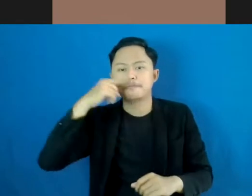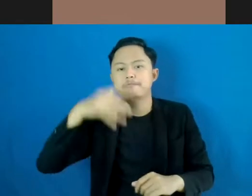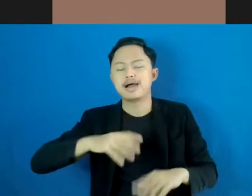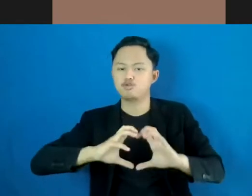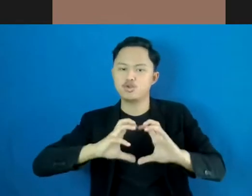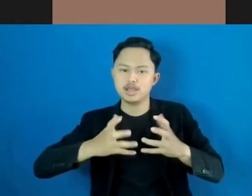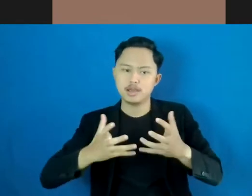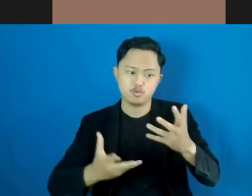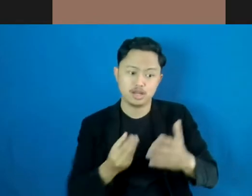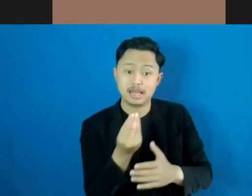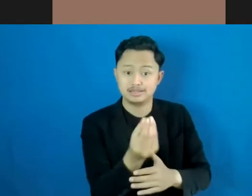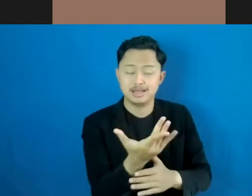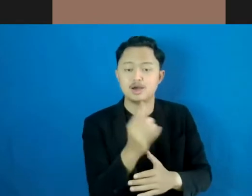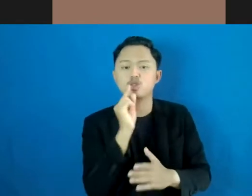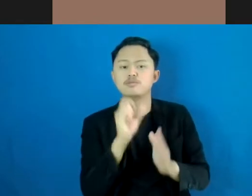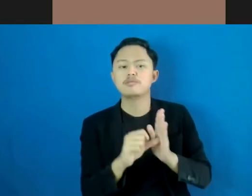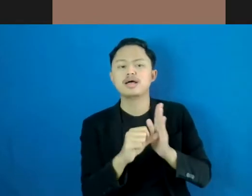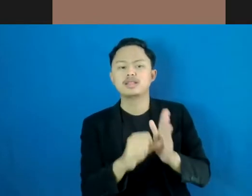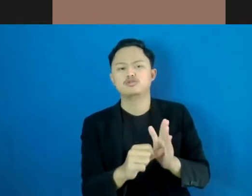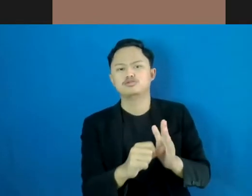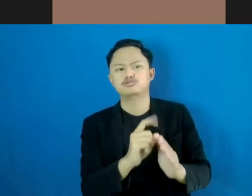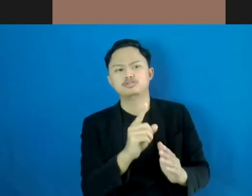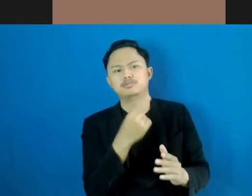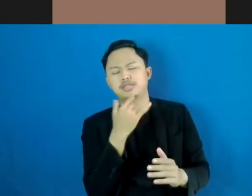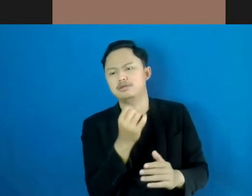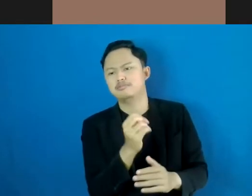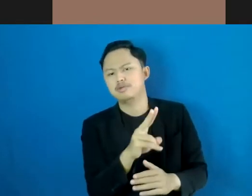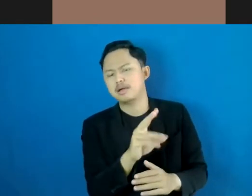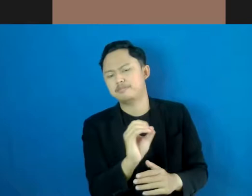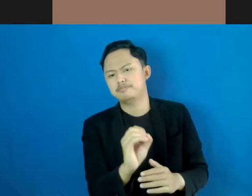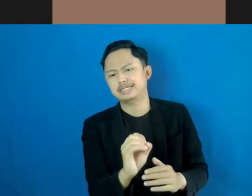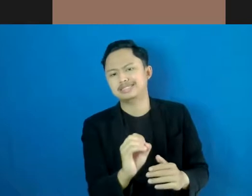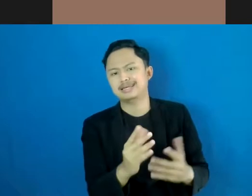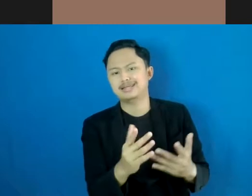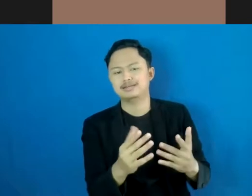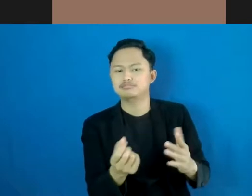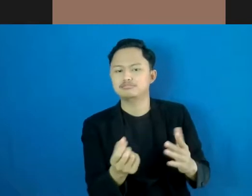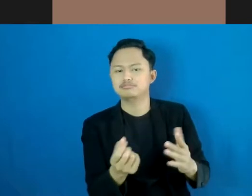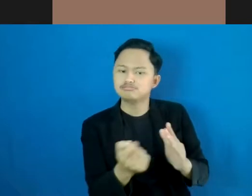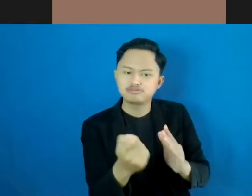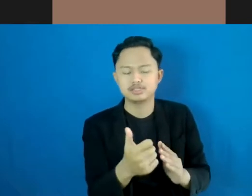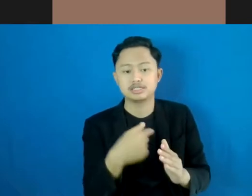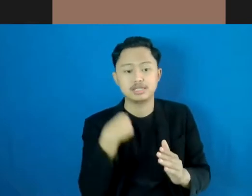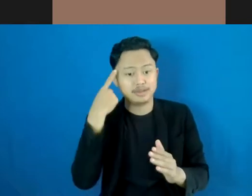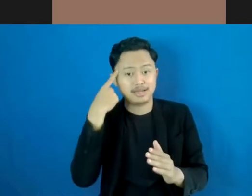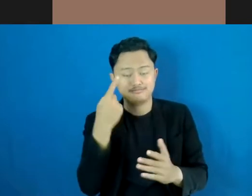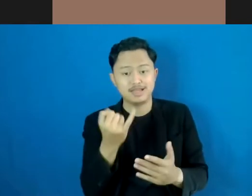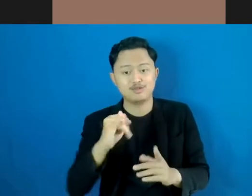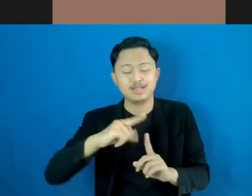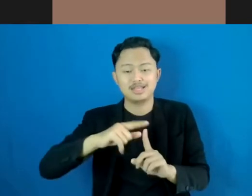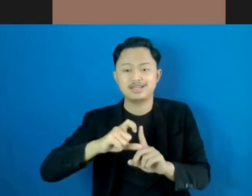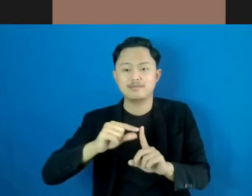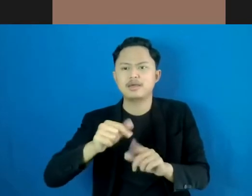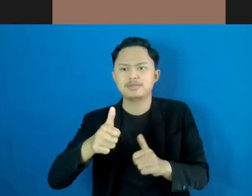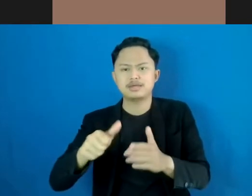help for 2,000 buses, 3,000 buses, like that, right? I think ITDP can be able to easily